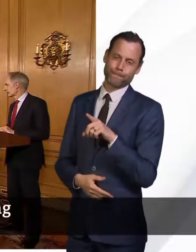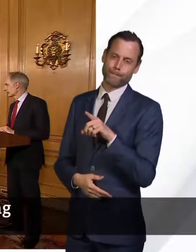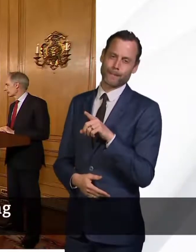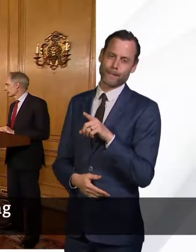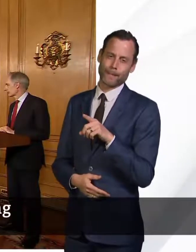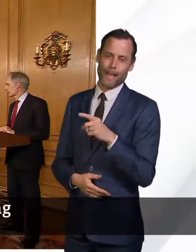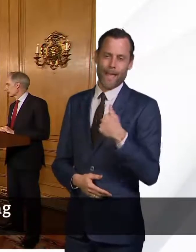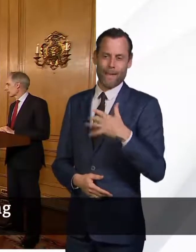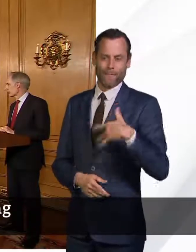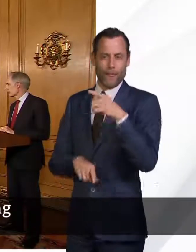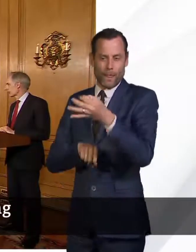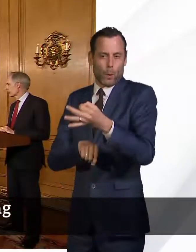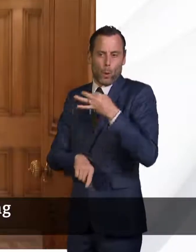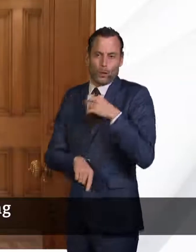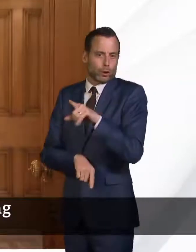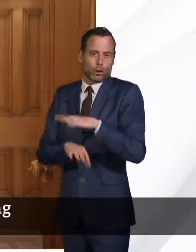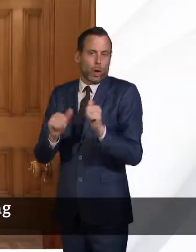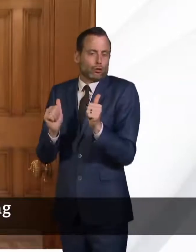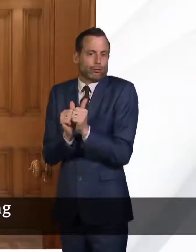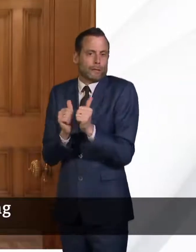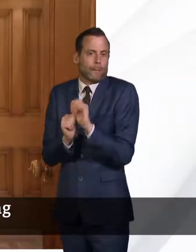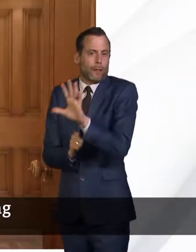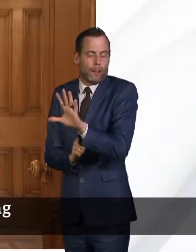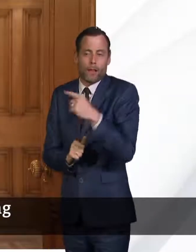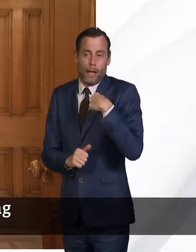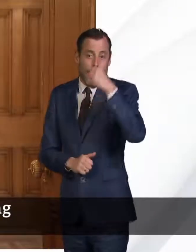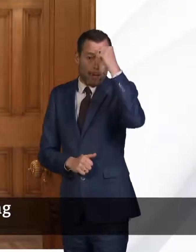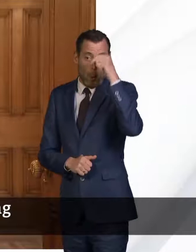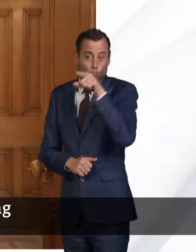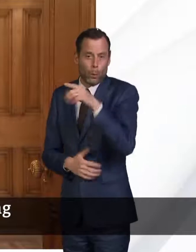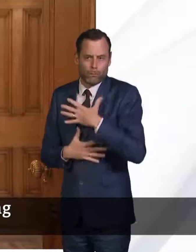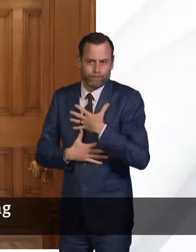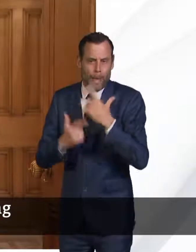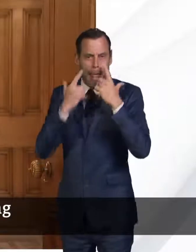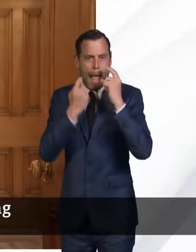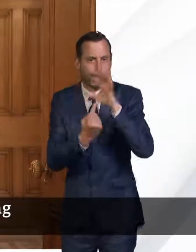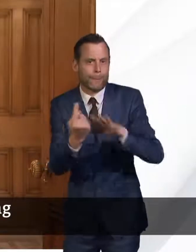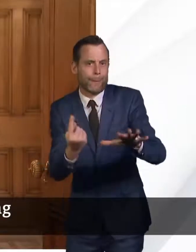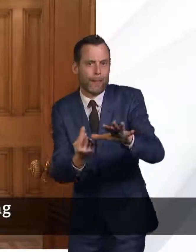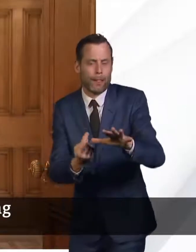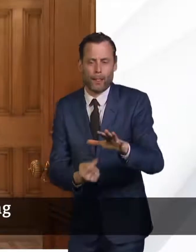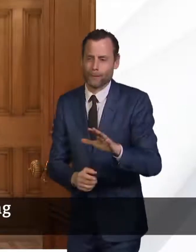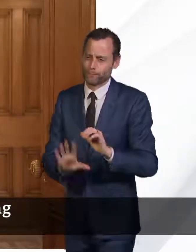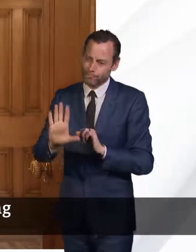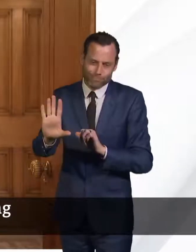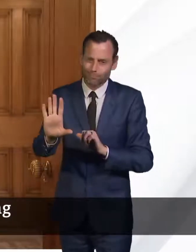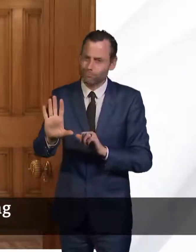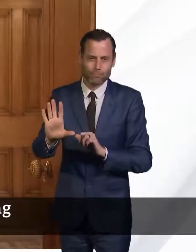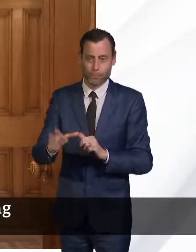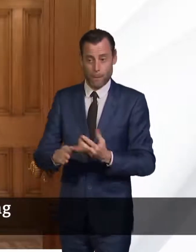unreasonable as a question, actually. And I know you care an awful lot about this, but from the start,